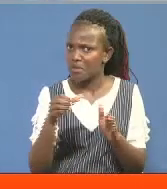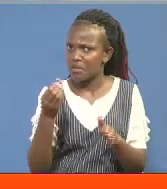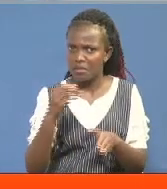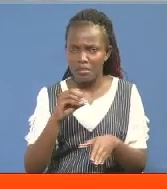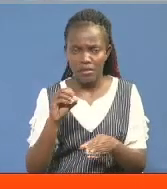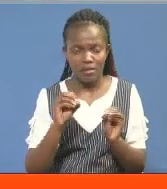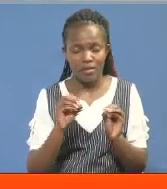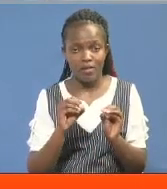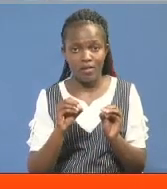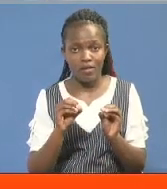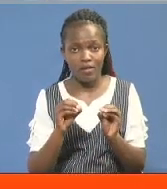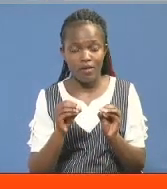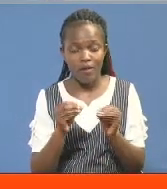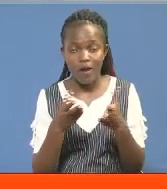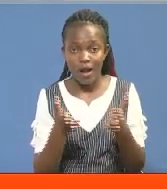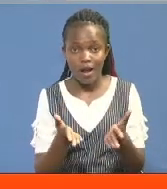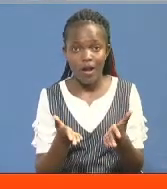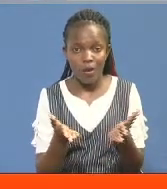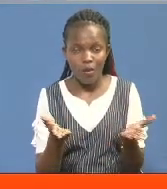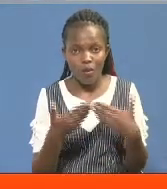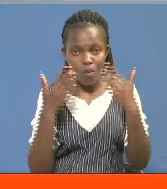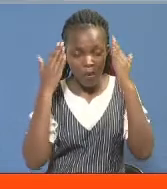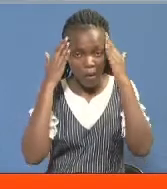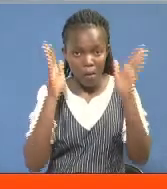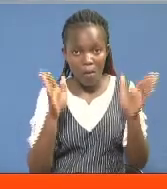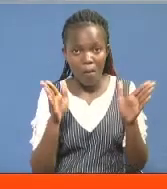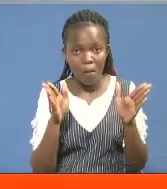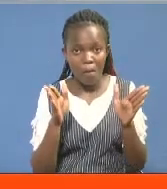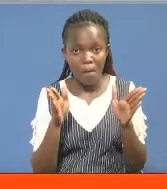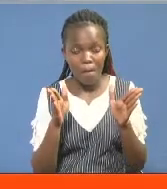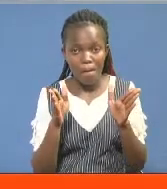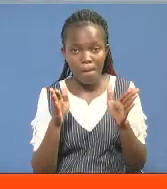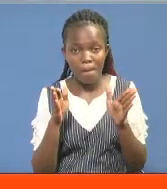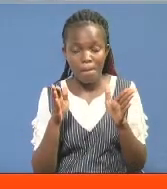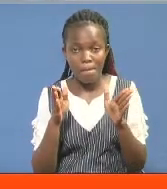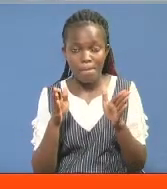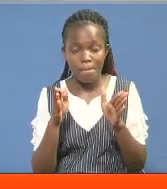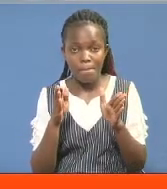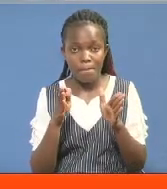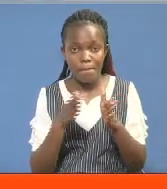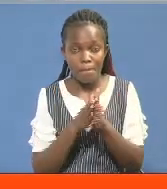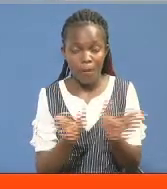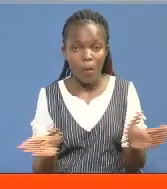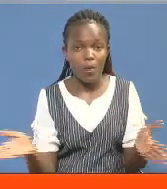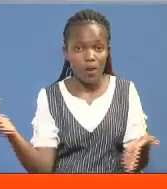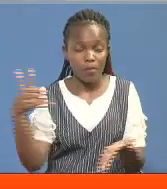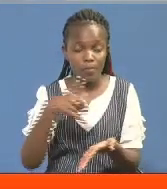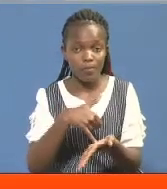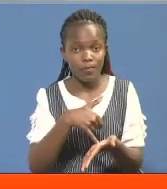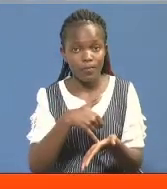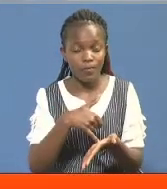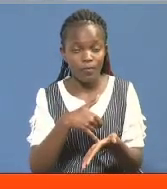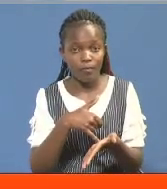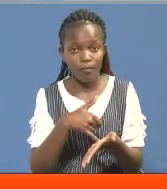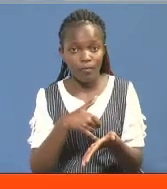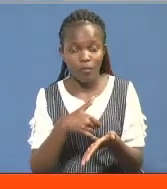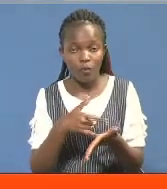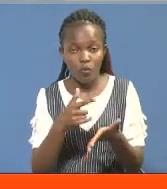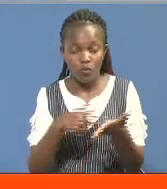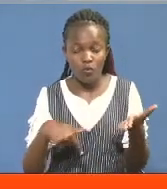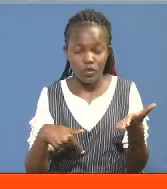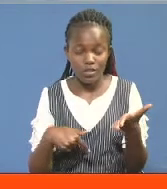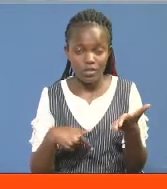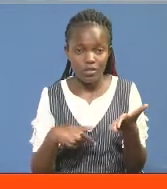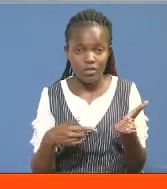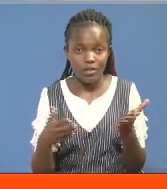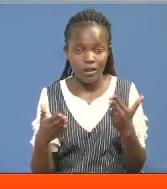in a gray area whereby we do not know how to go about the issue of public participation. What is governing the county